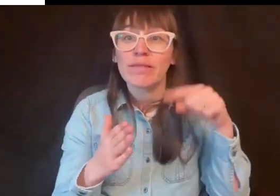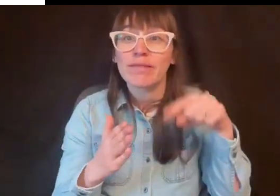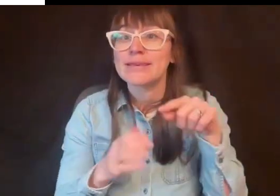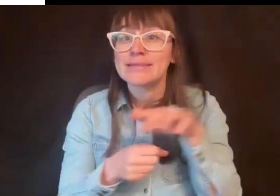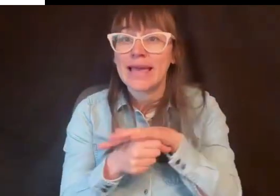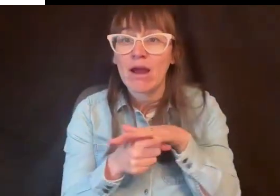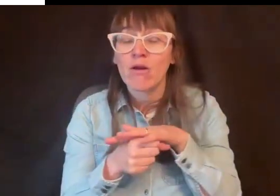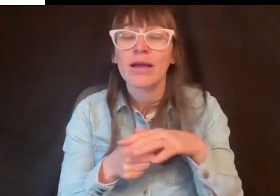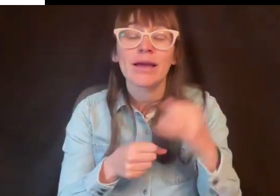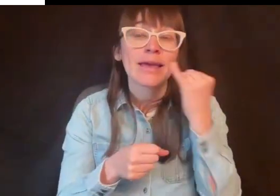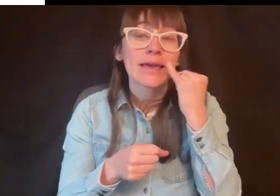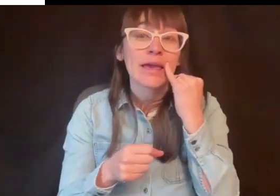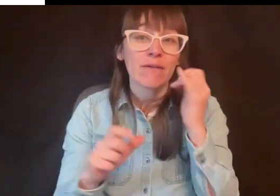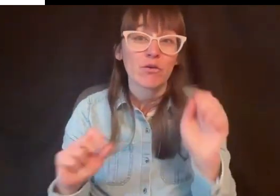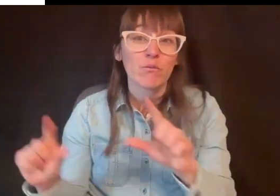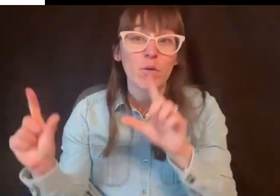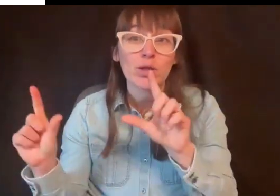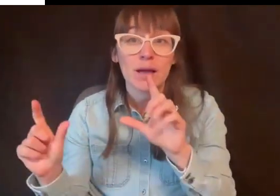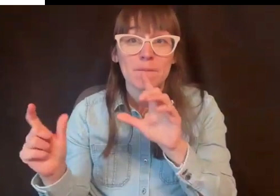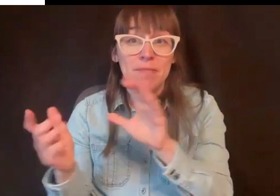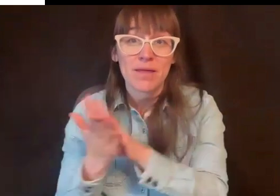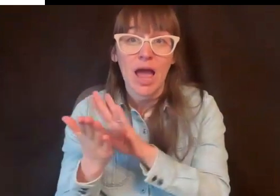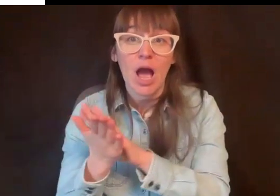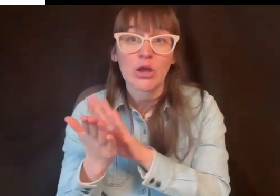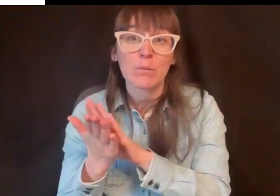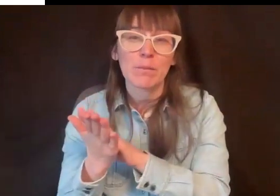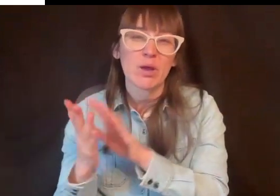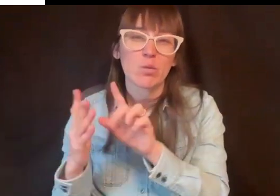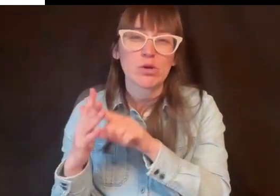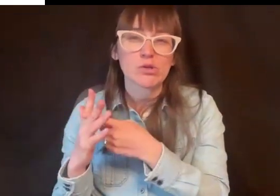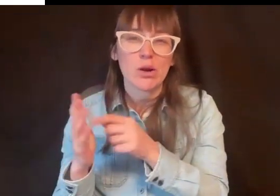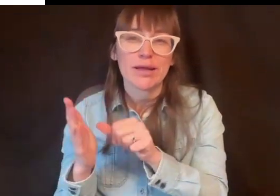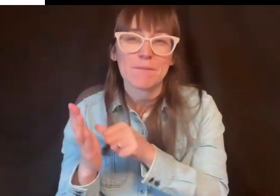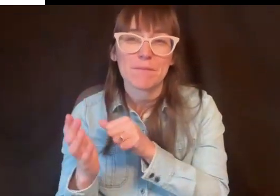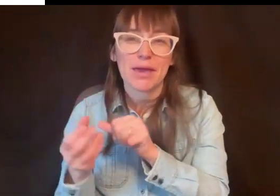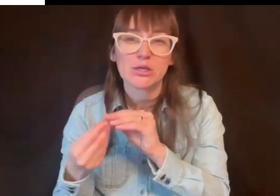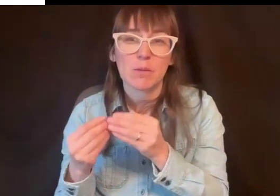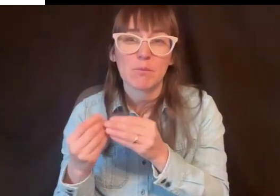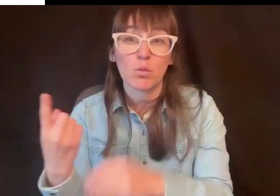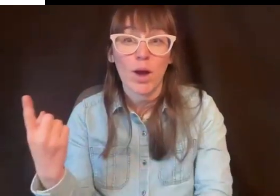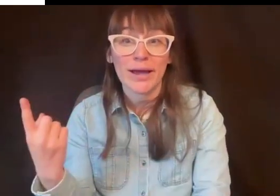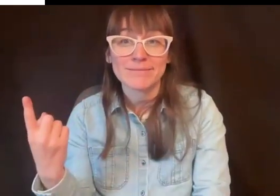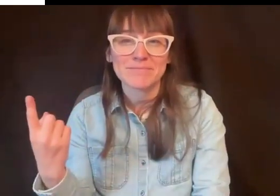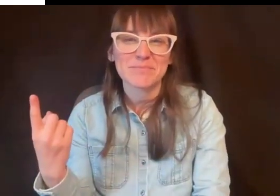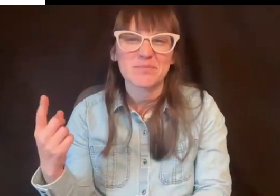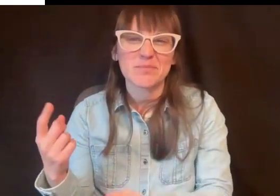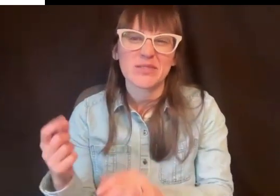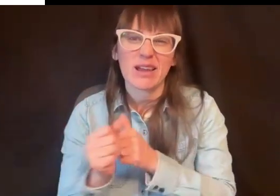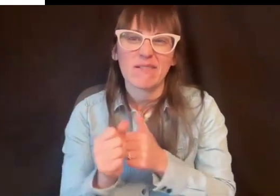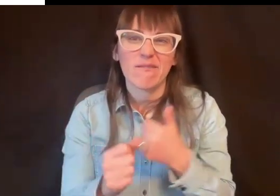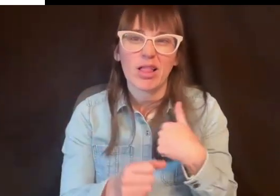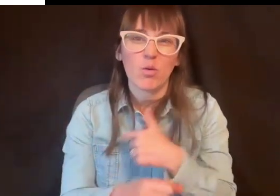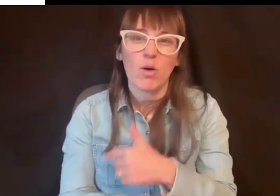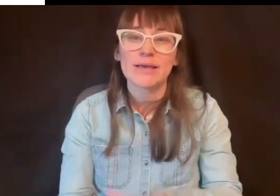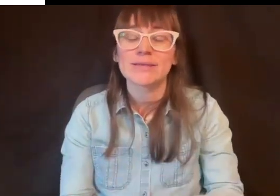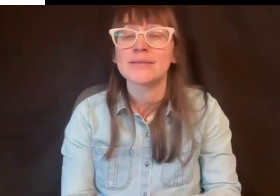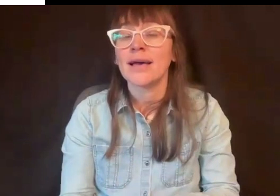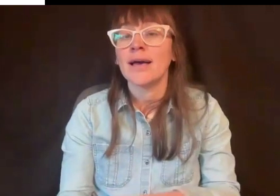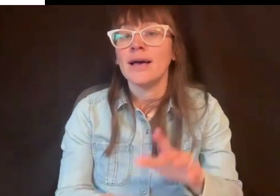following along with the document at the link we provided, we will start at page 1. And I'm going to editorialize momentarily to